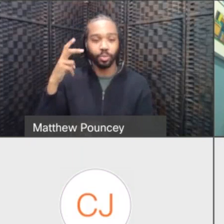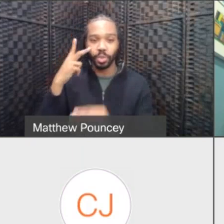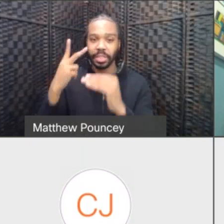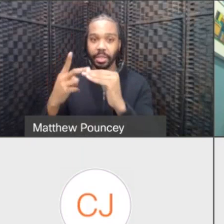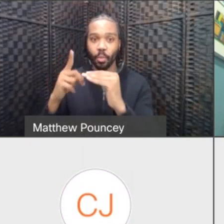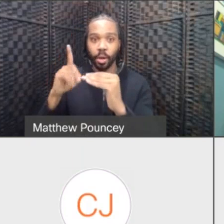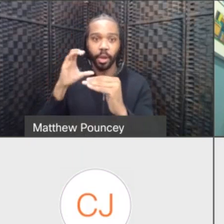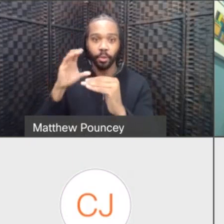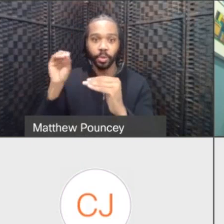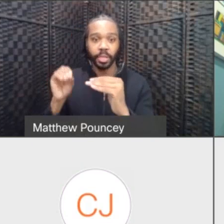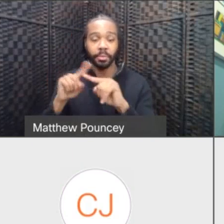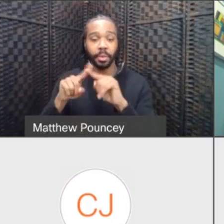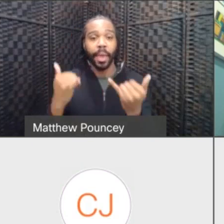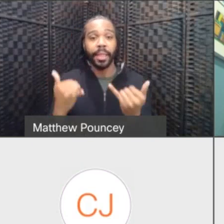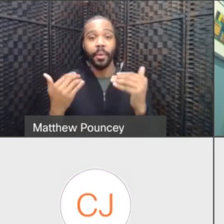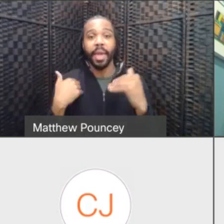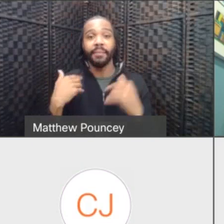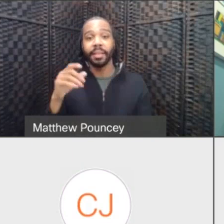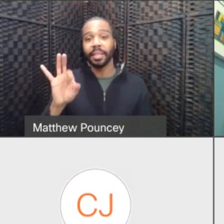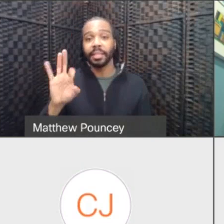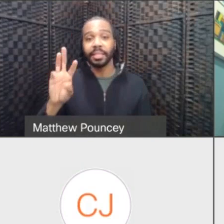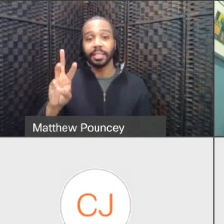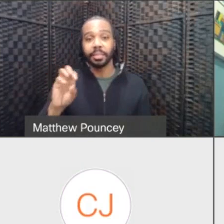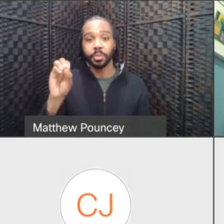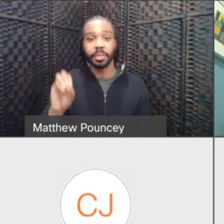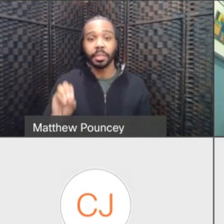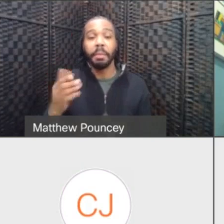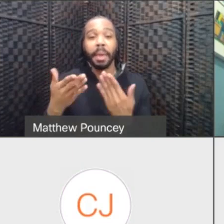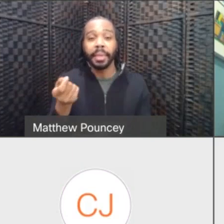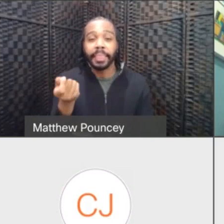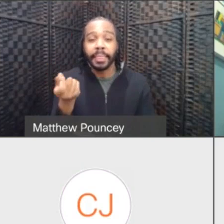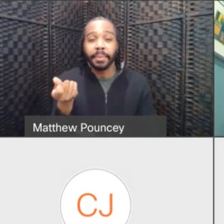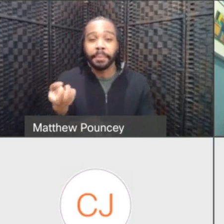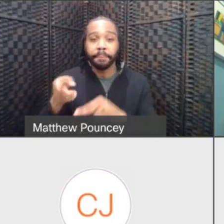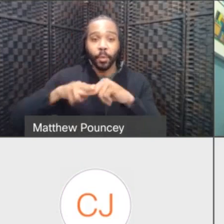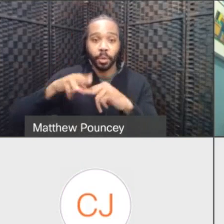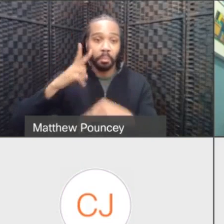at 96. We'll probably boost up a little more than this.